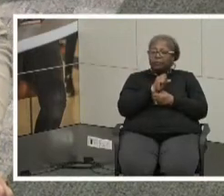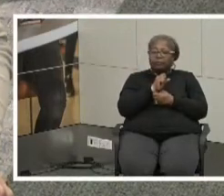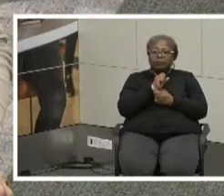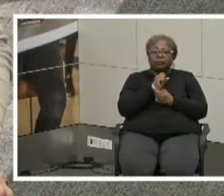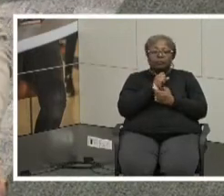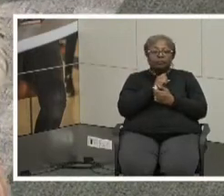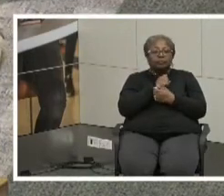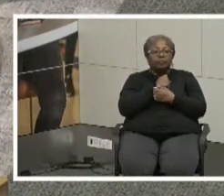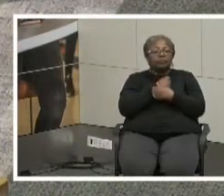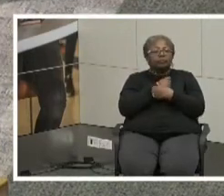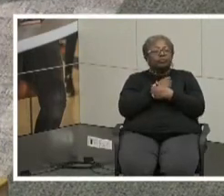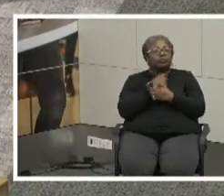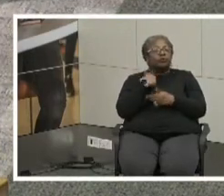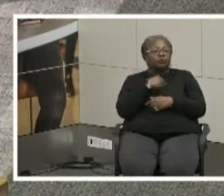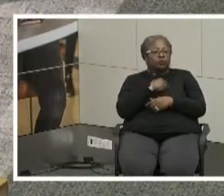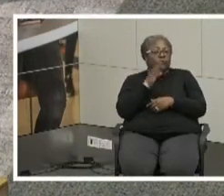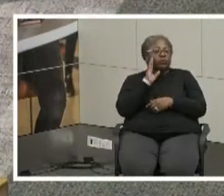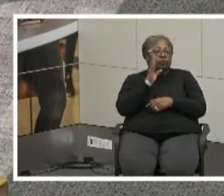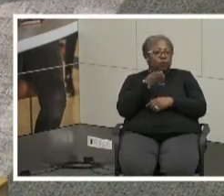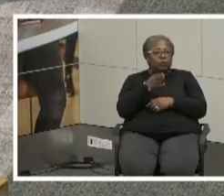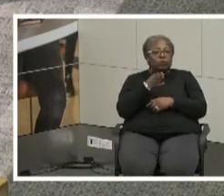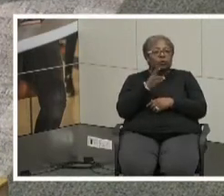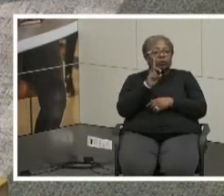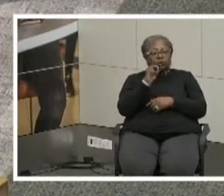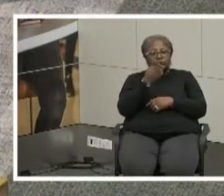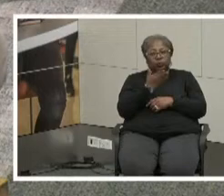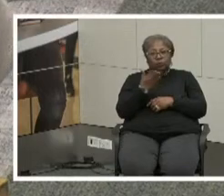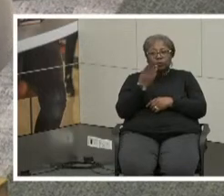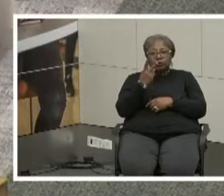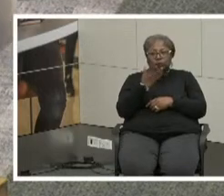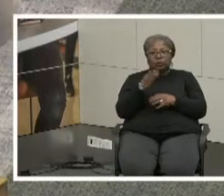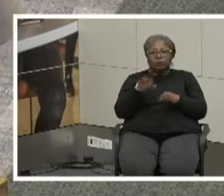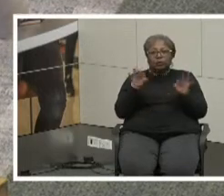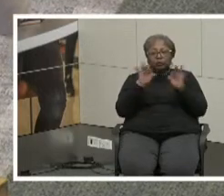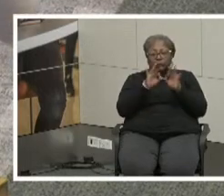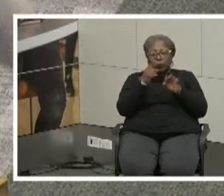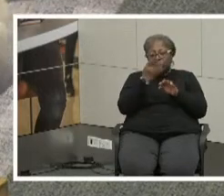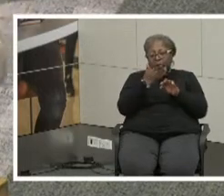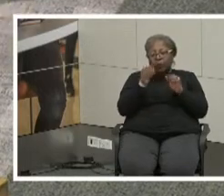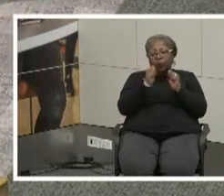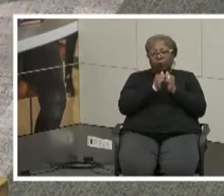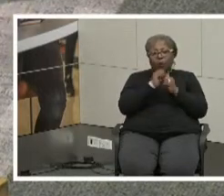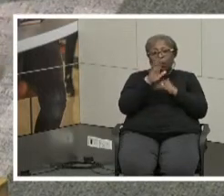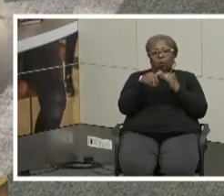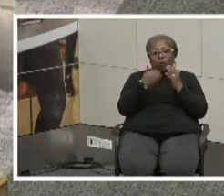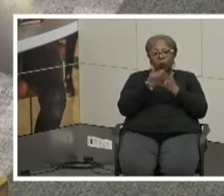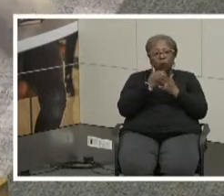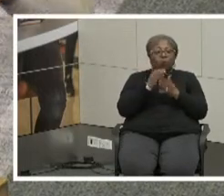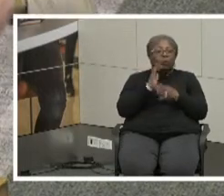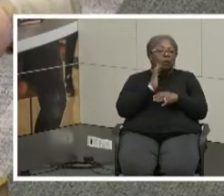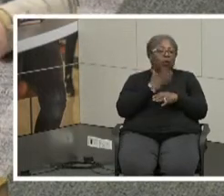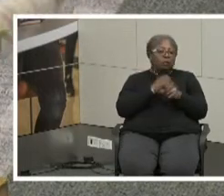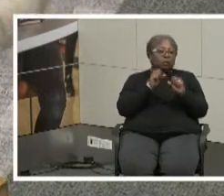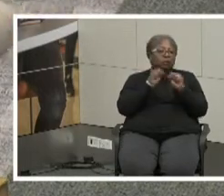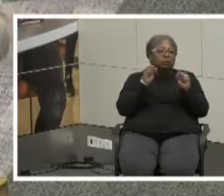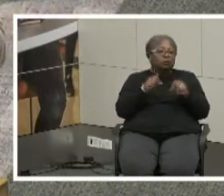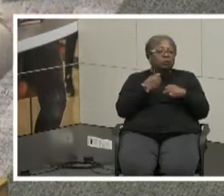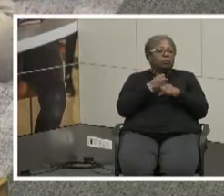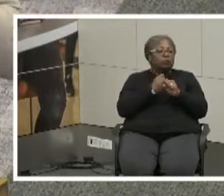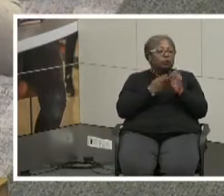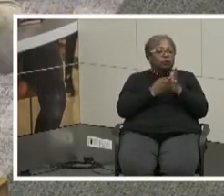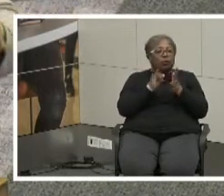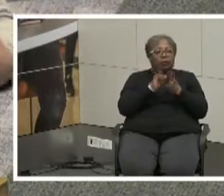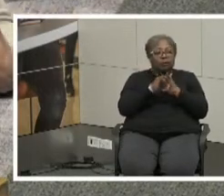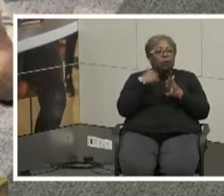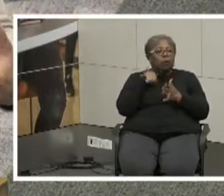and yes I think we're doing two things that I think are important one thing with all of our platforms we actually are trying to ensure we have